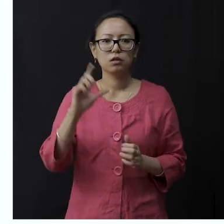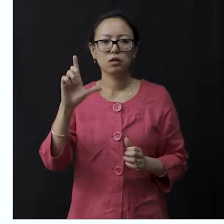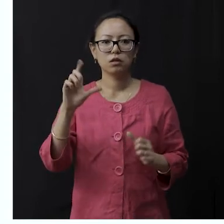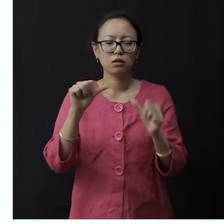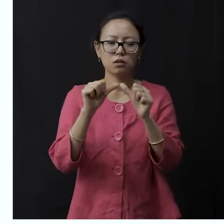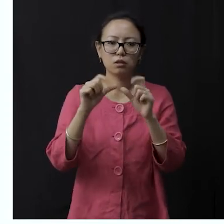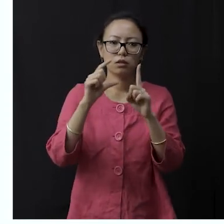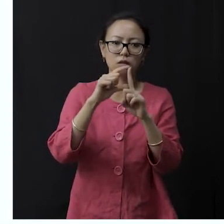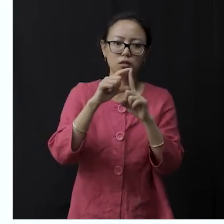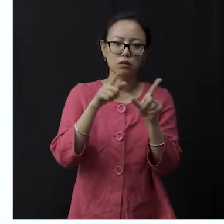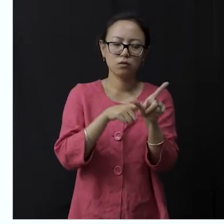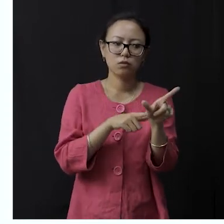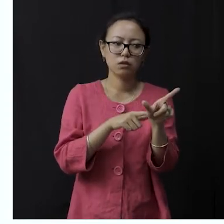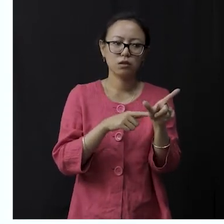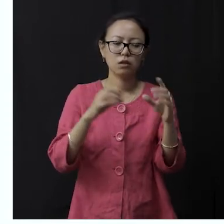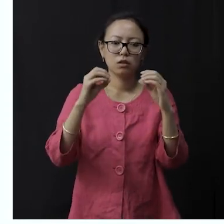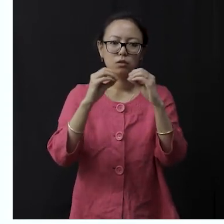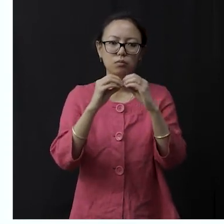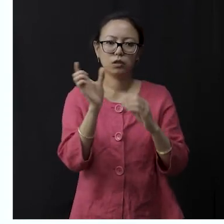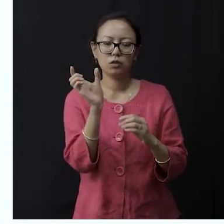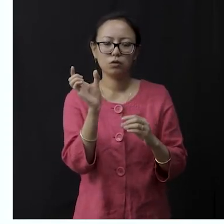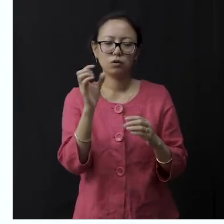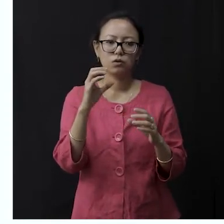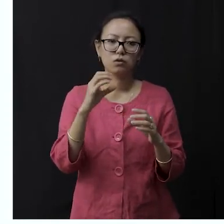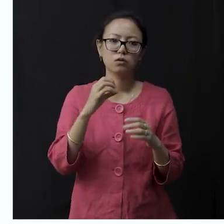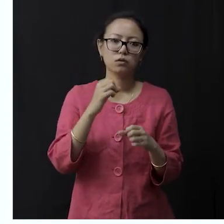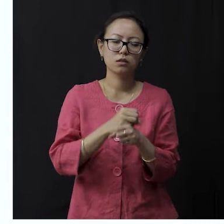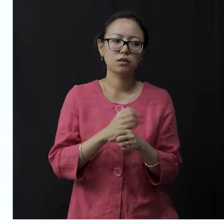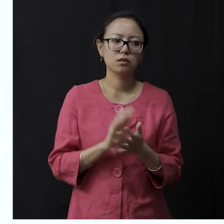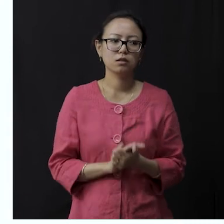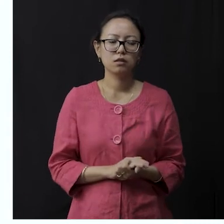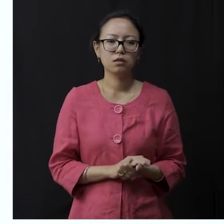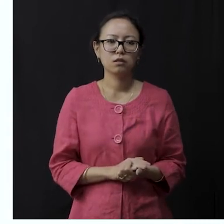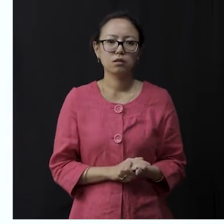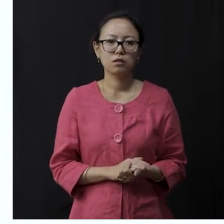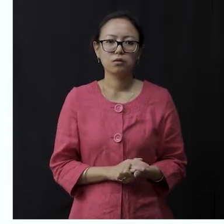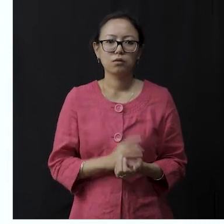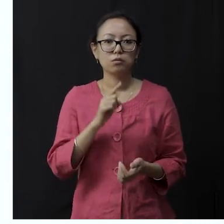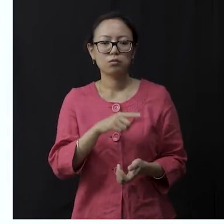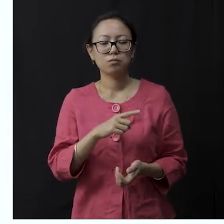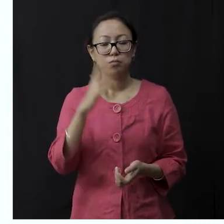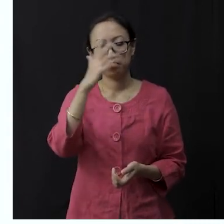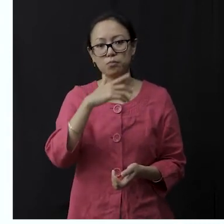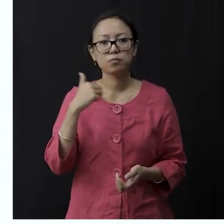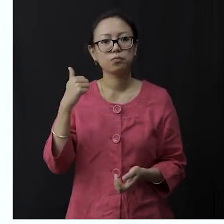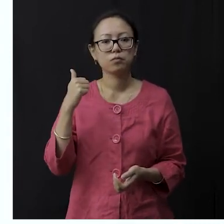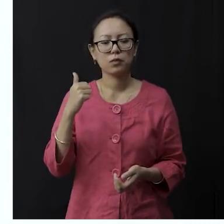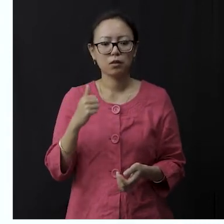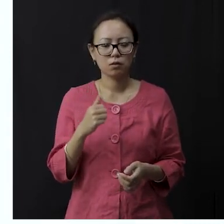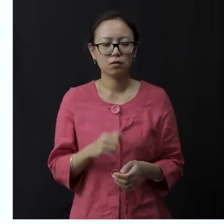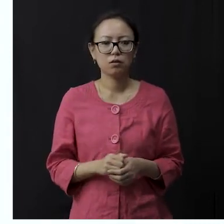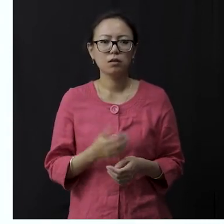L-A-D-Y, lady, B-U-G, bug, ladybug. They're very pretty, right? They have a spotted back and